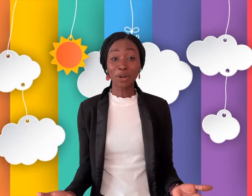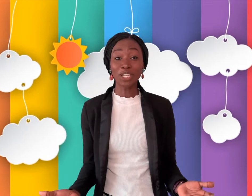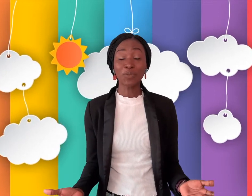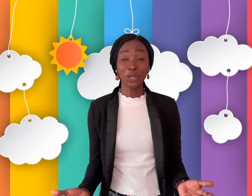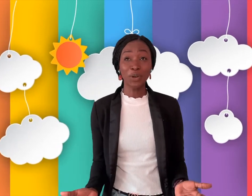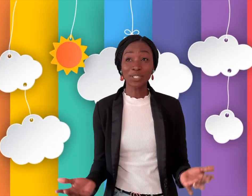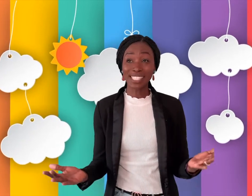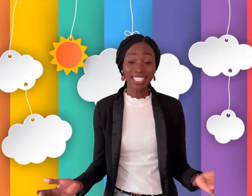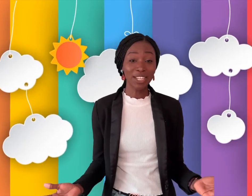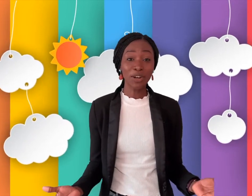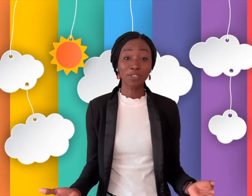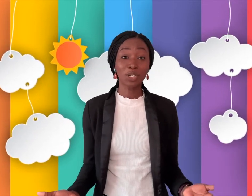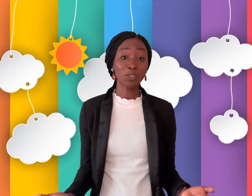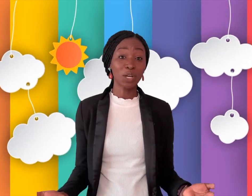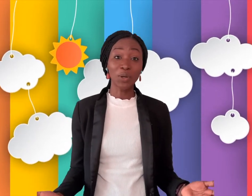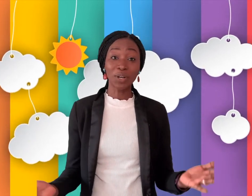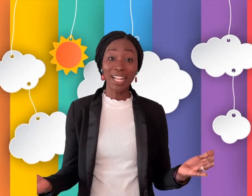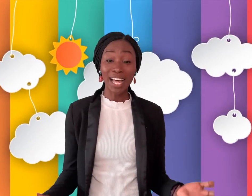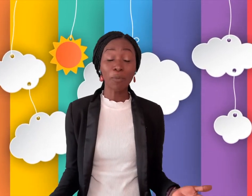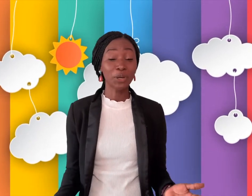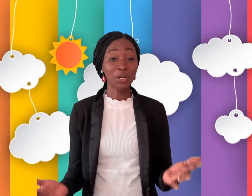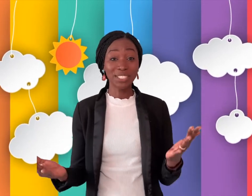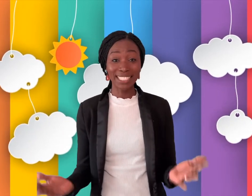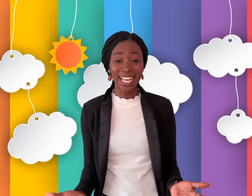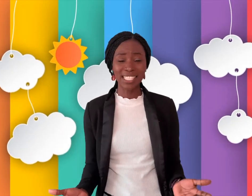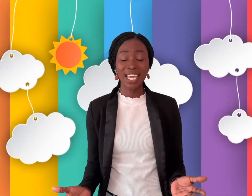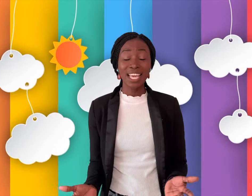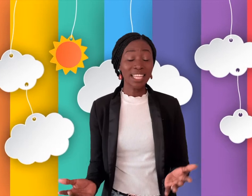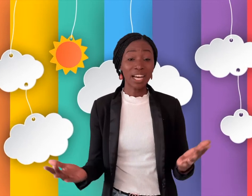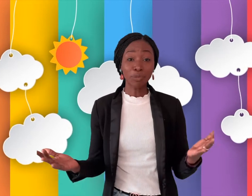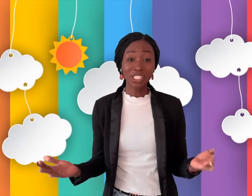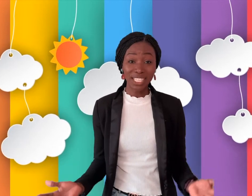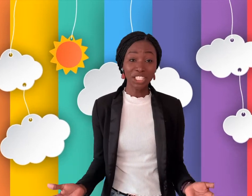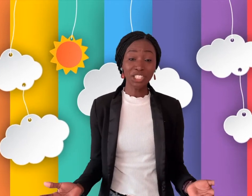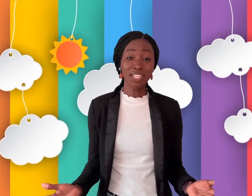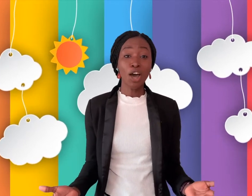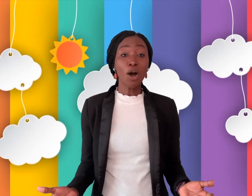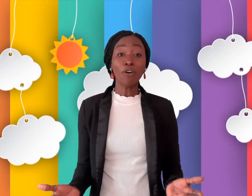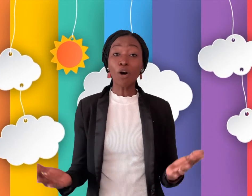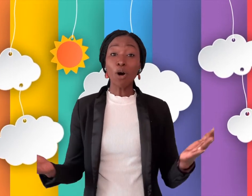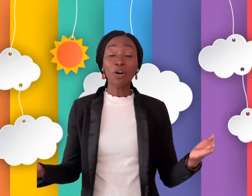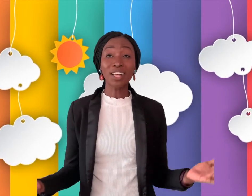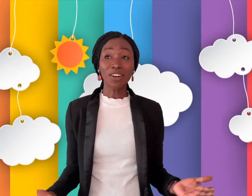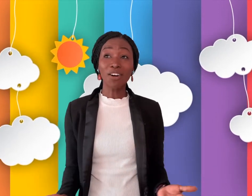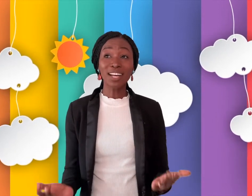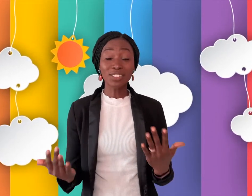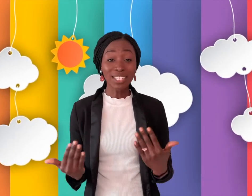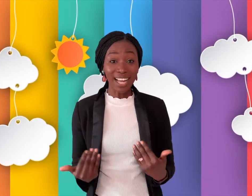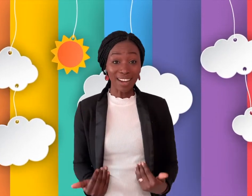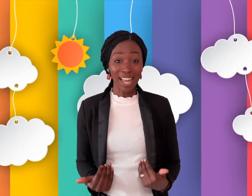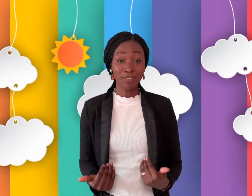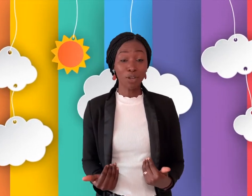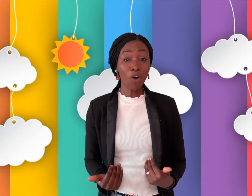this morning, we are going to sing a lot of songs. We are going to clap. We are going to dance in appreciation of all that God has